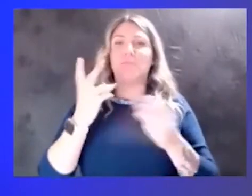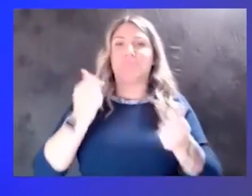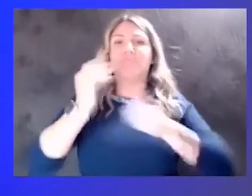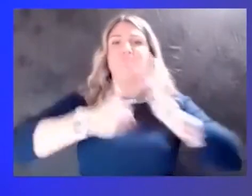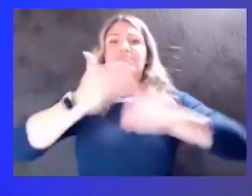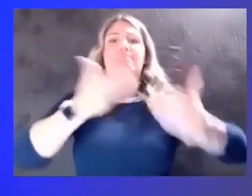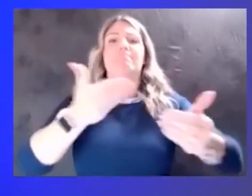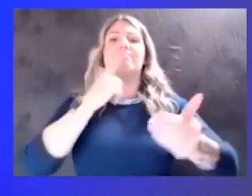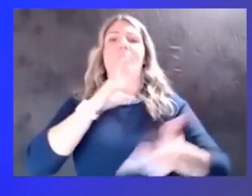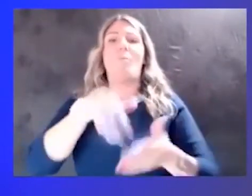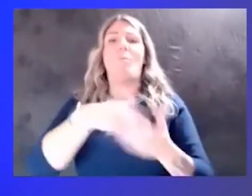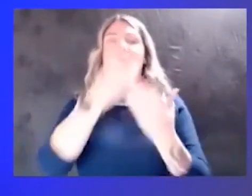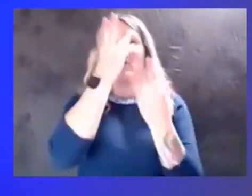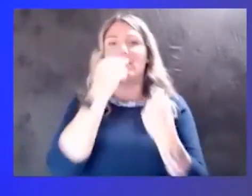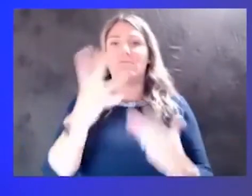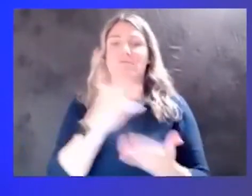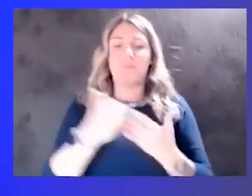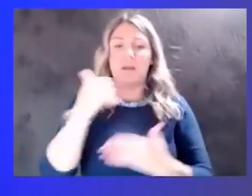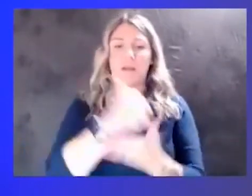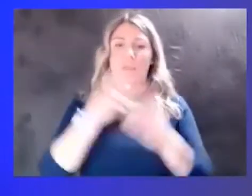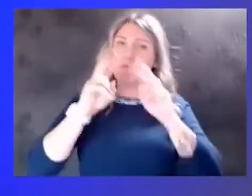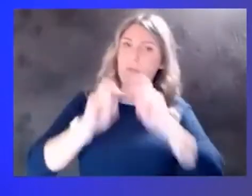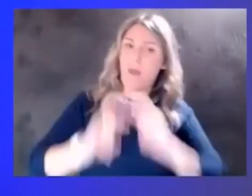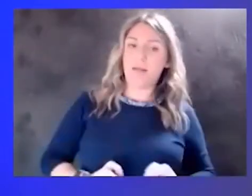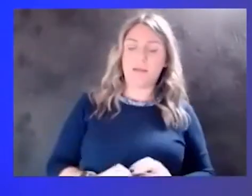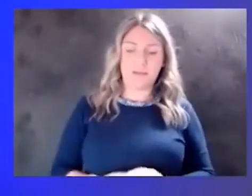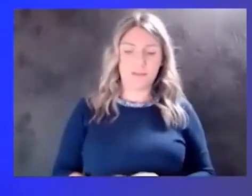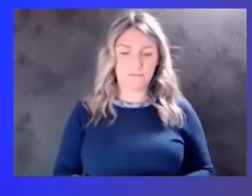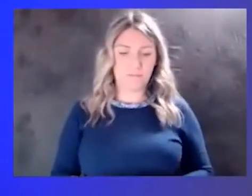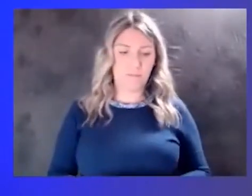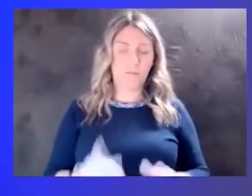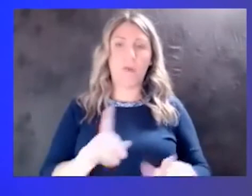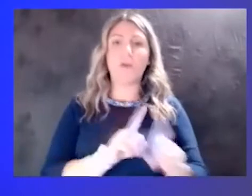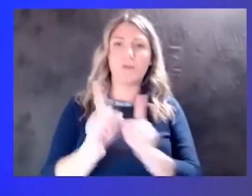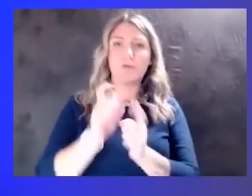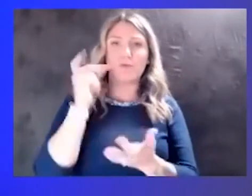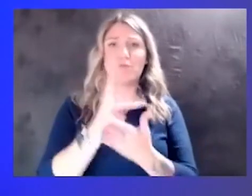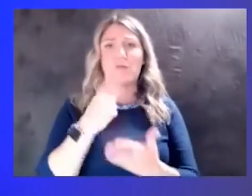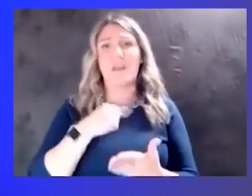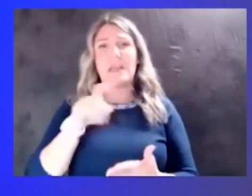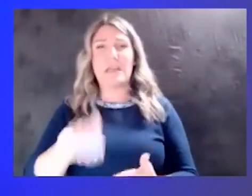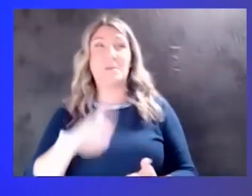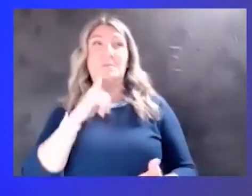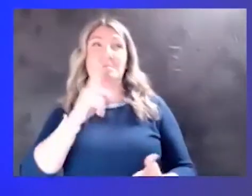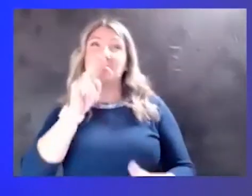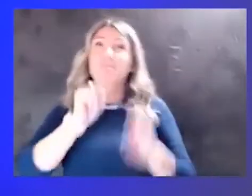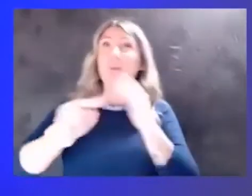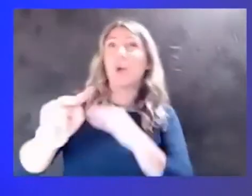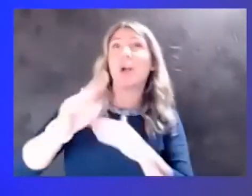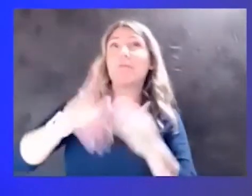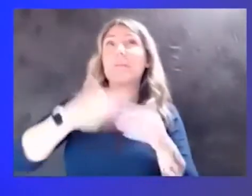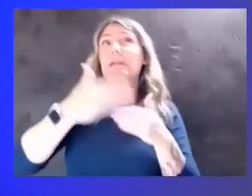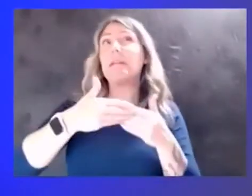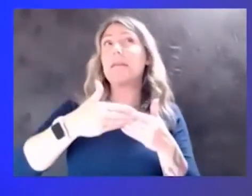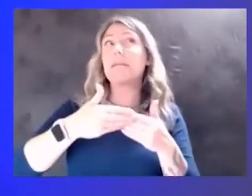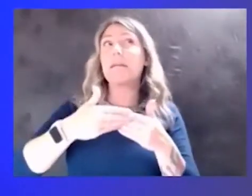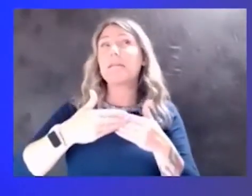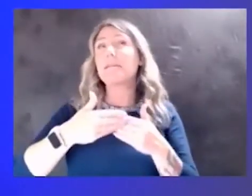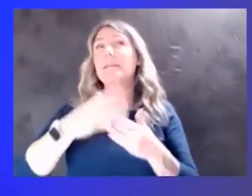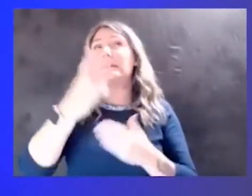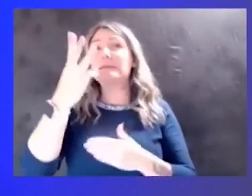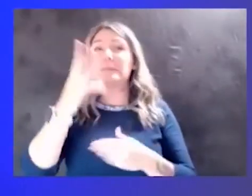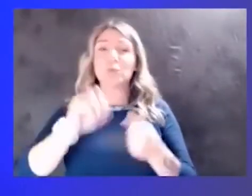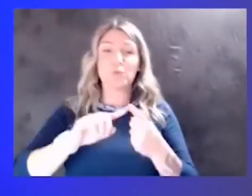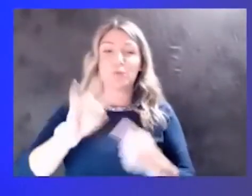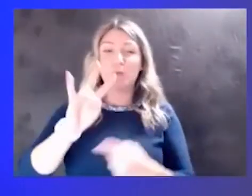collection, analysis, and then approval, I have to anticipate that within the next 6 to 8 weeks, we will hear